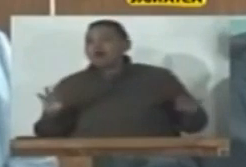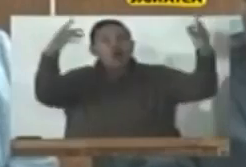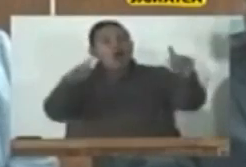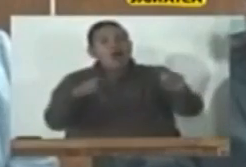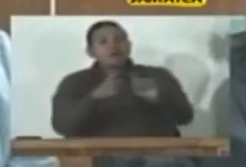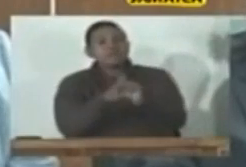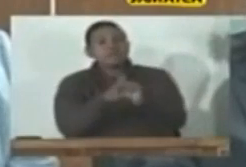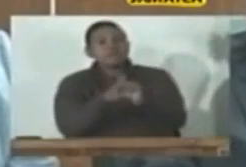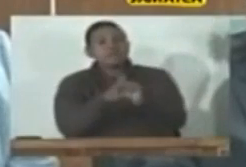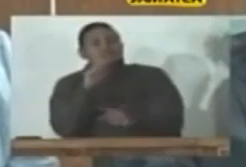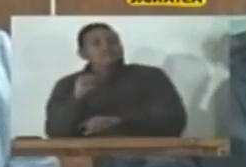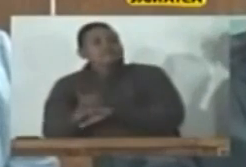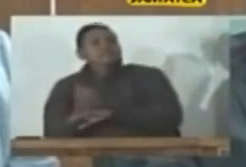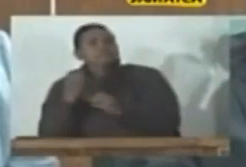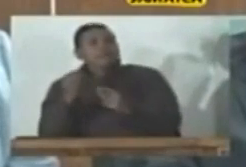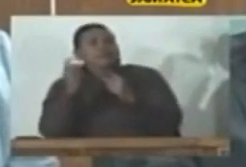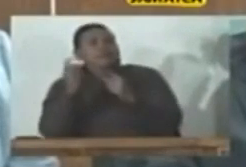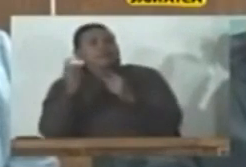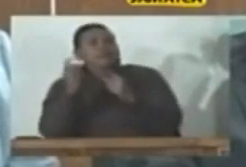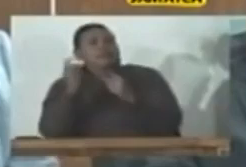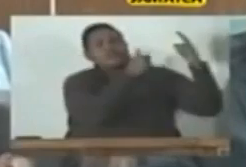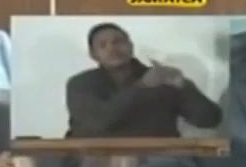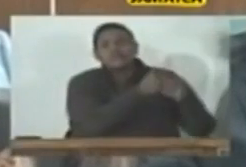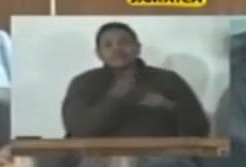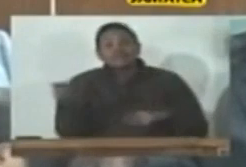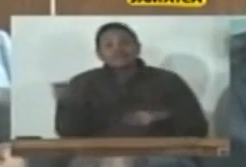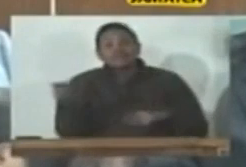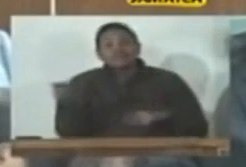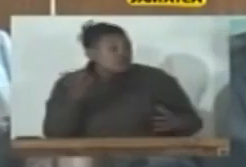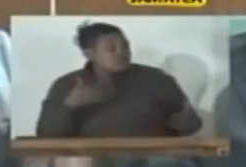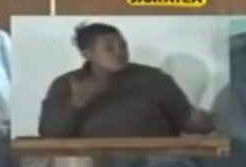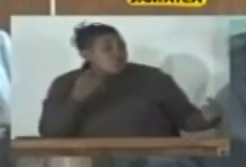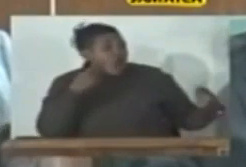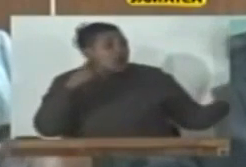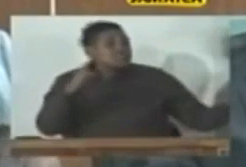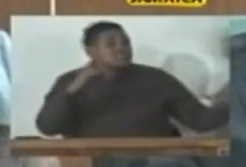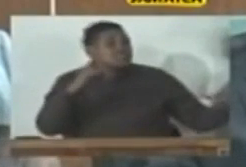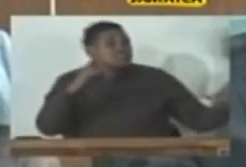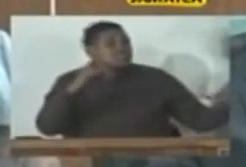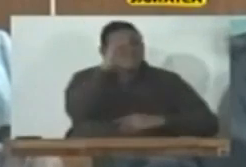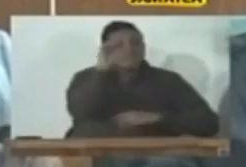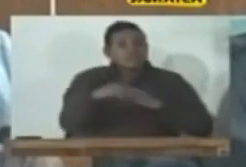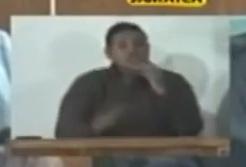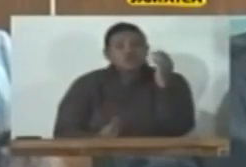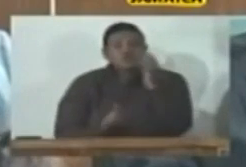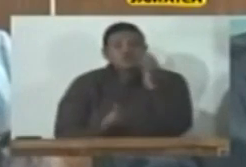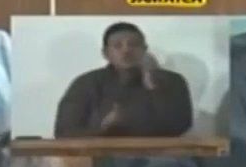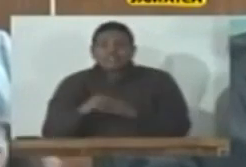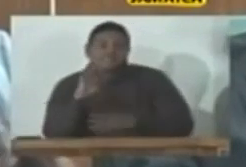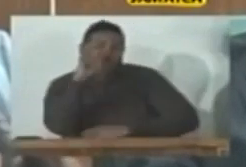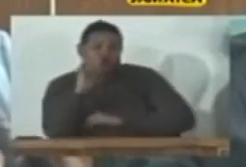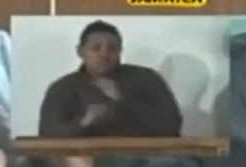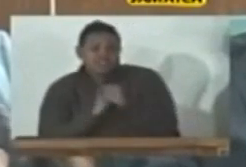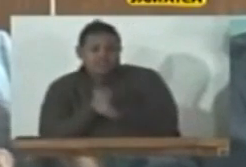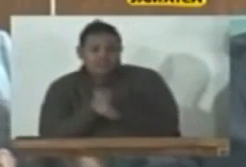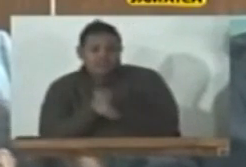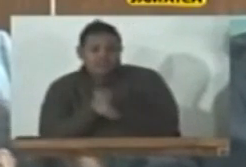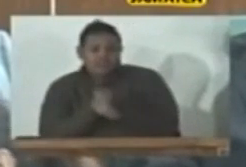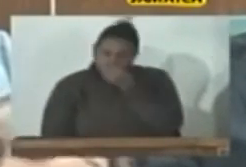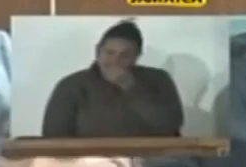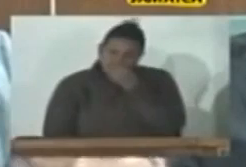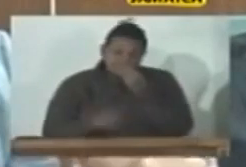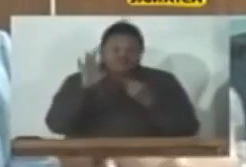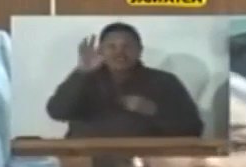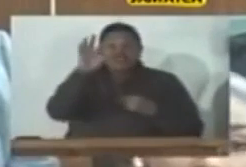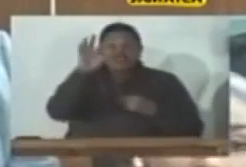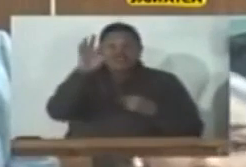achieve the 5 in 4 target. The 5 in 4 target being real GDP growth of 5%